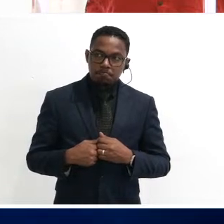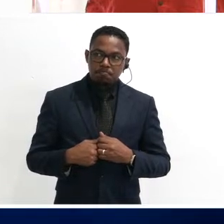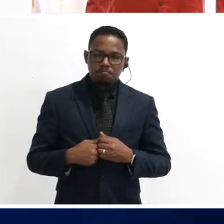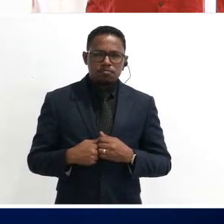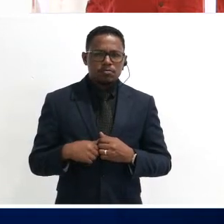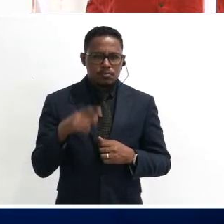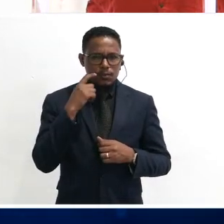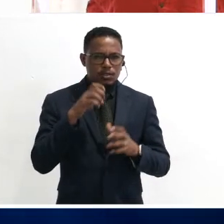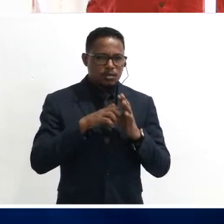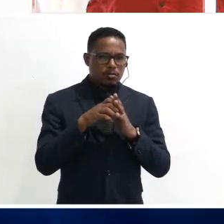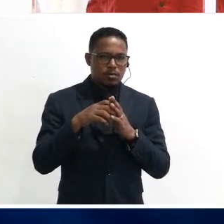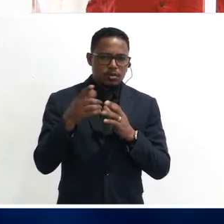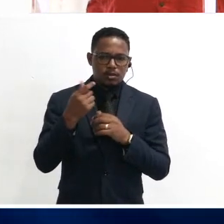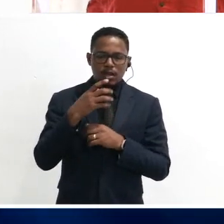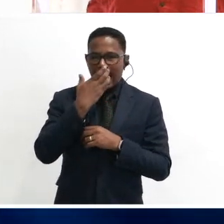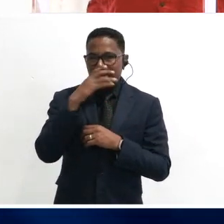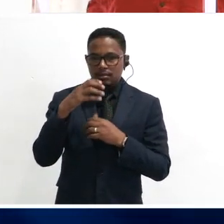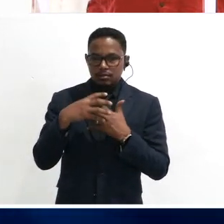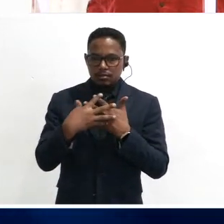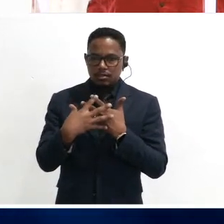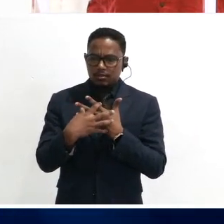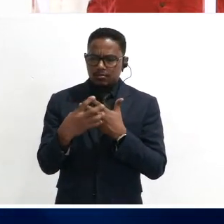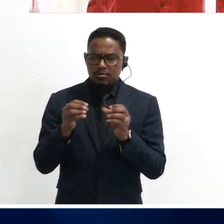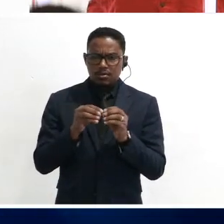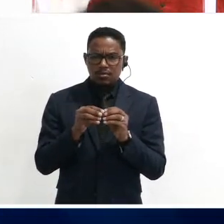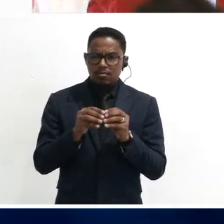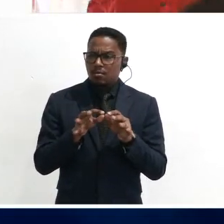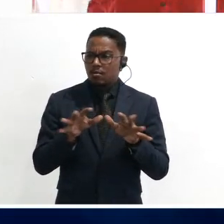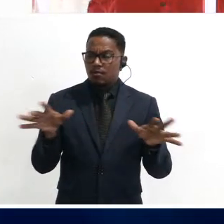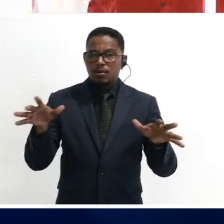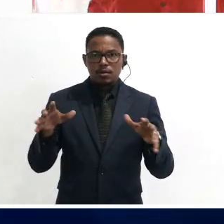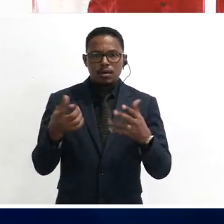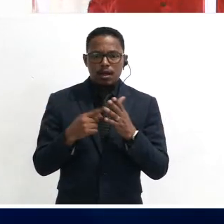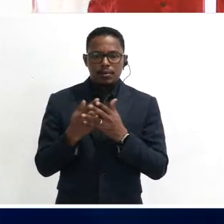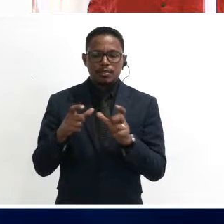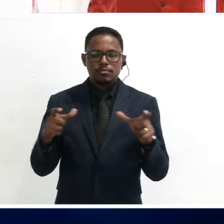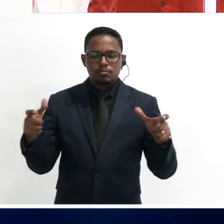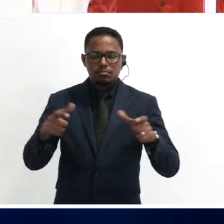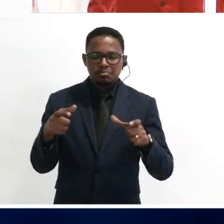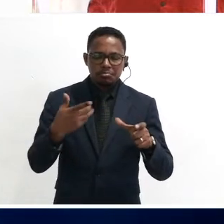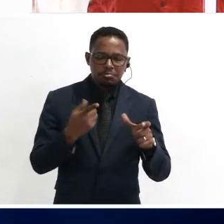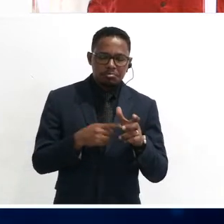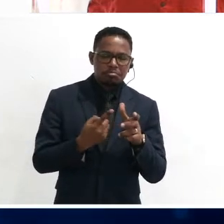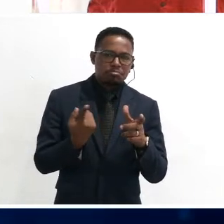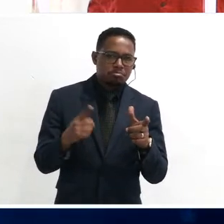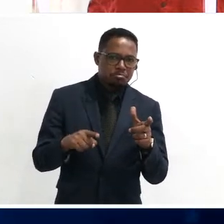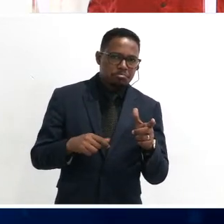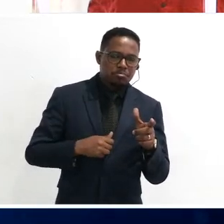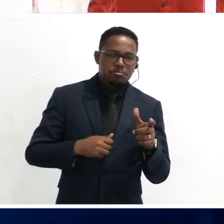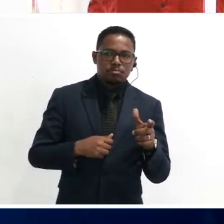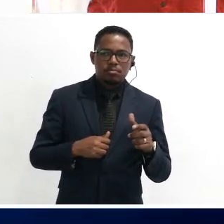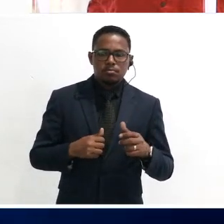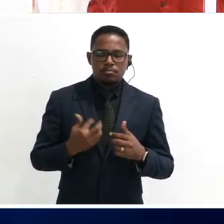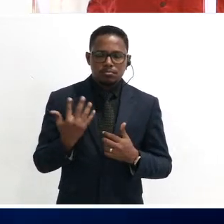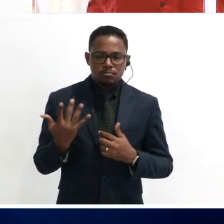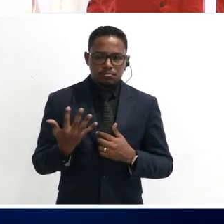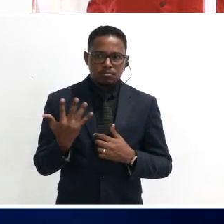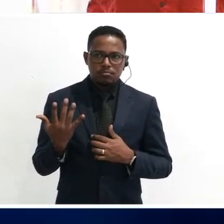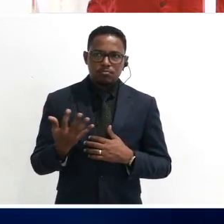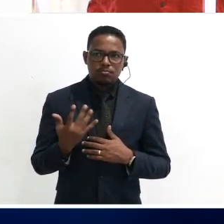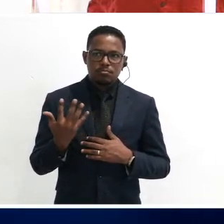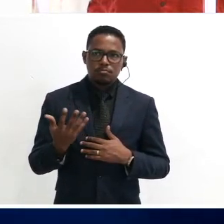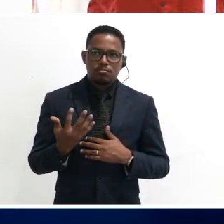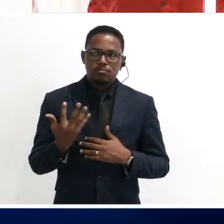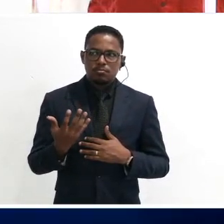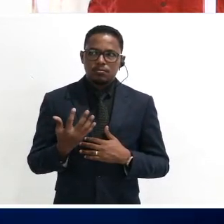heat transfer, but for packaging, almost always it's conduction is the most efficient way, and then